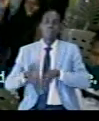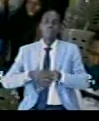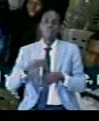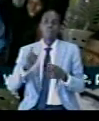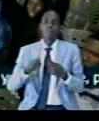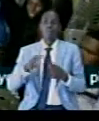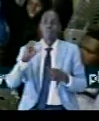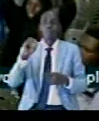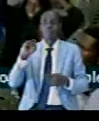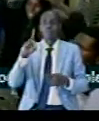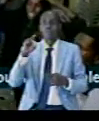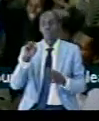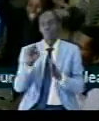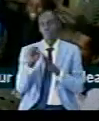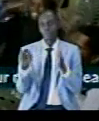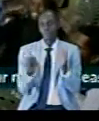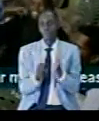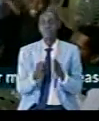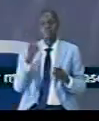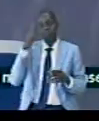together for Jesus.